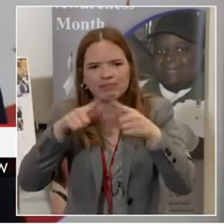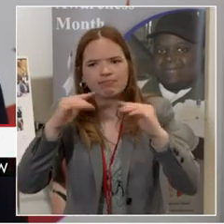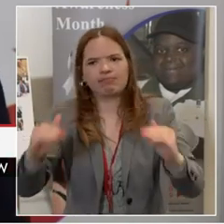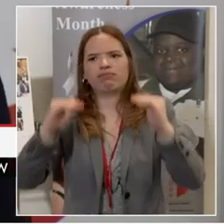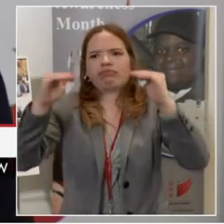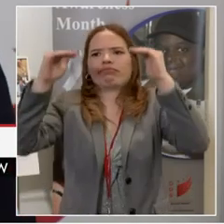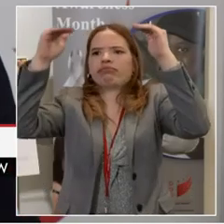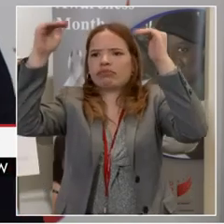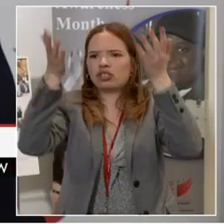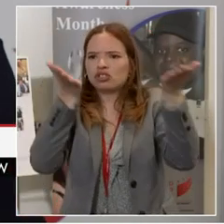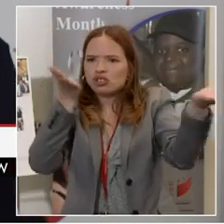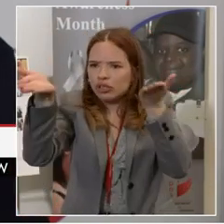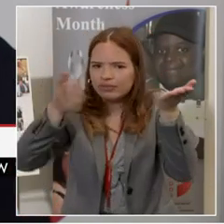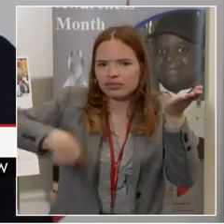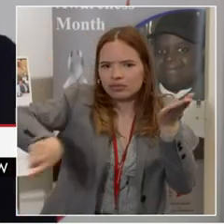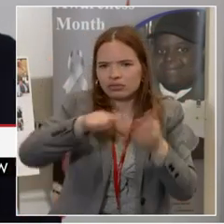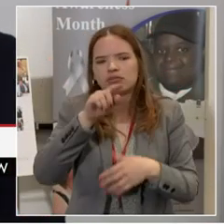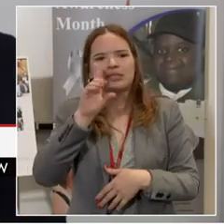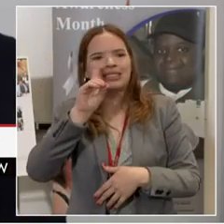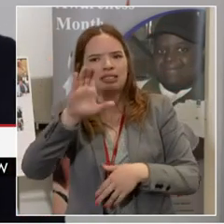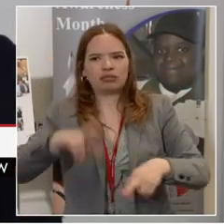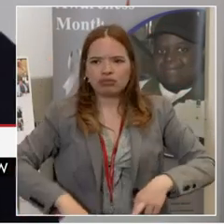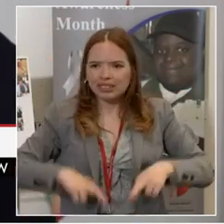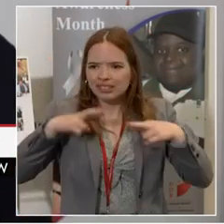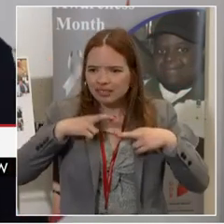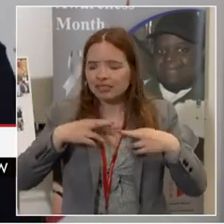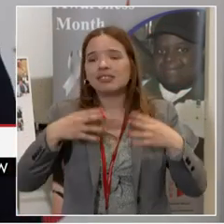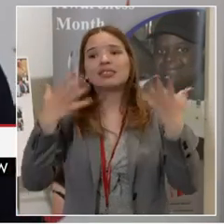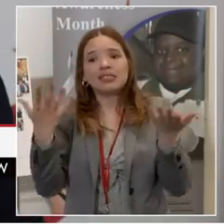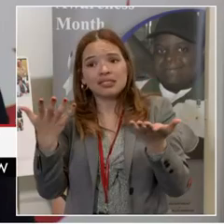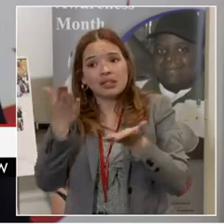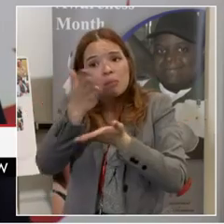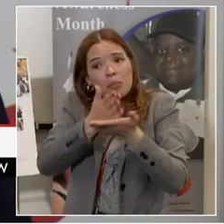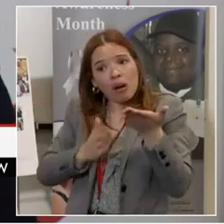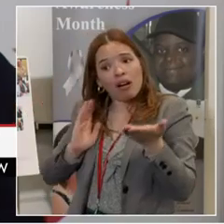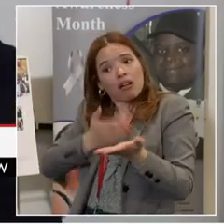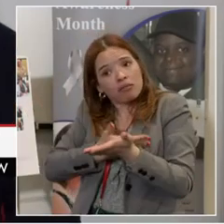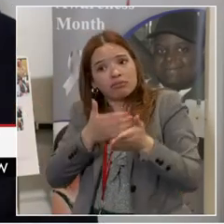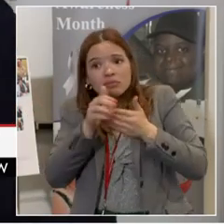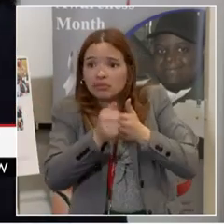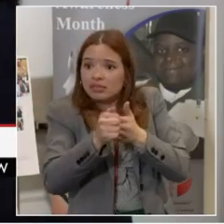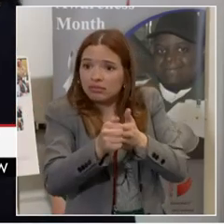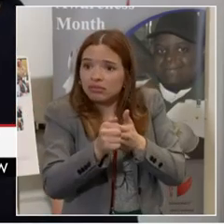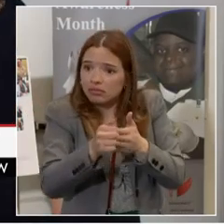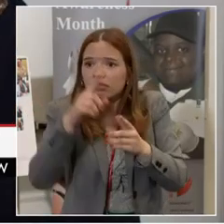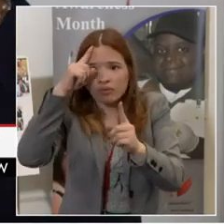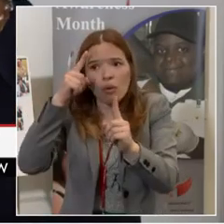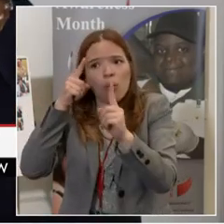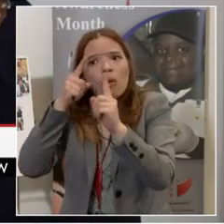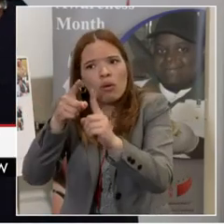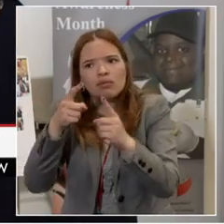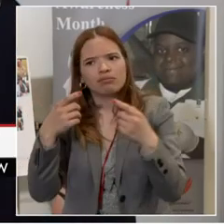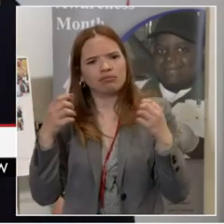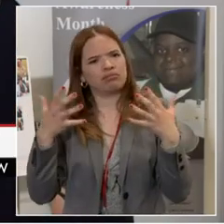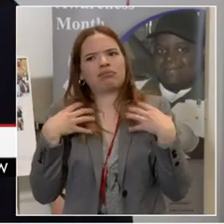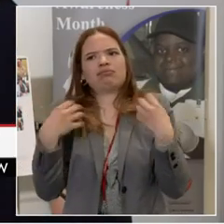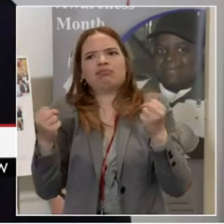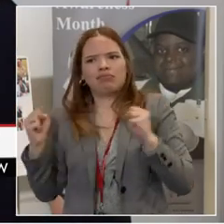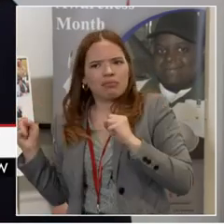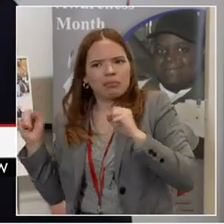our residents. So part of our charge in the comeback, you've heard me talk about the comeback plan,